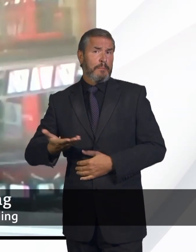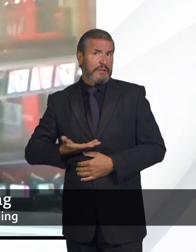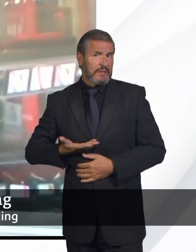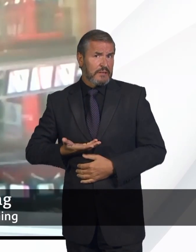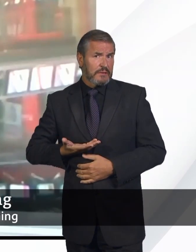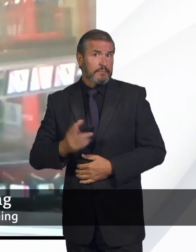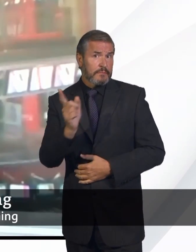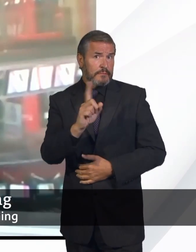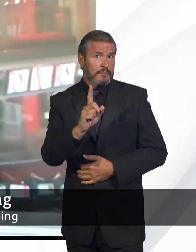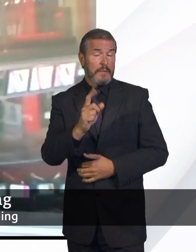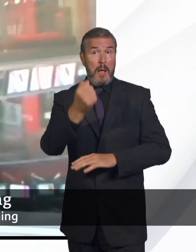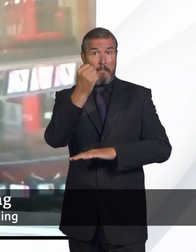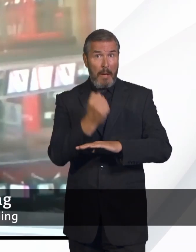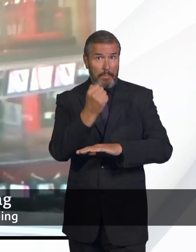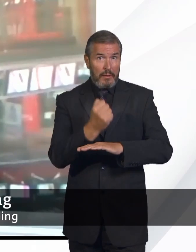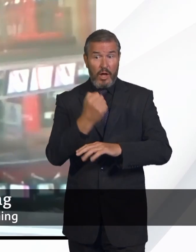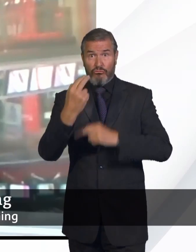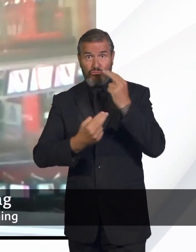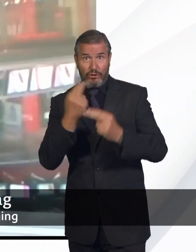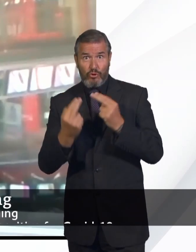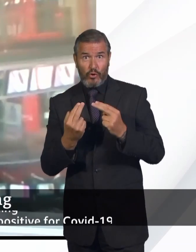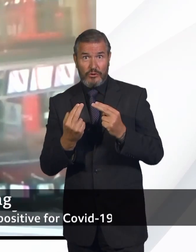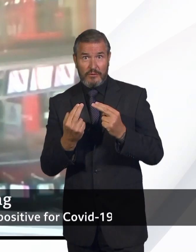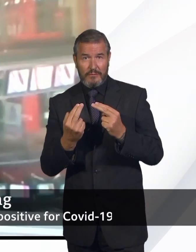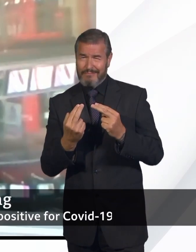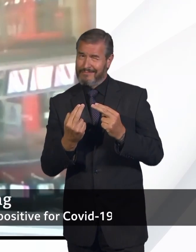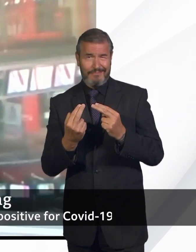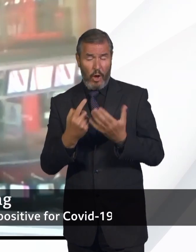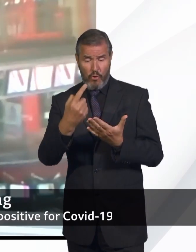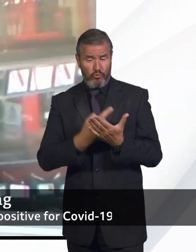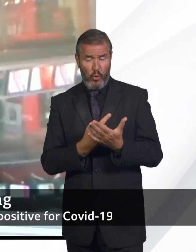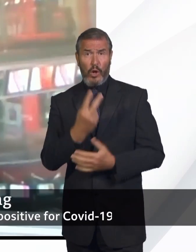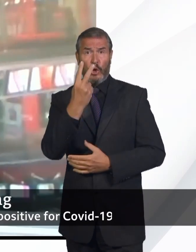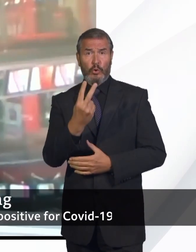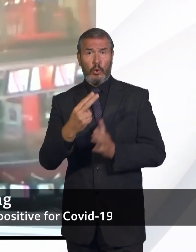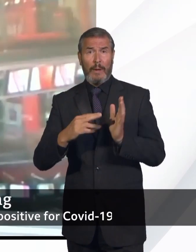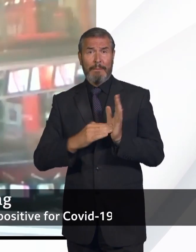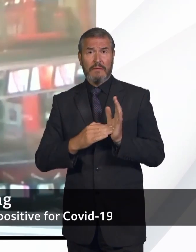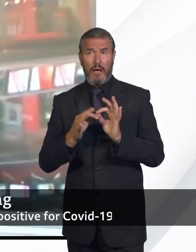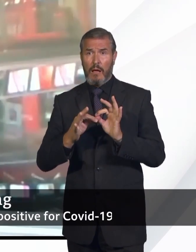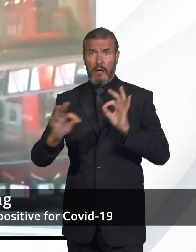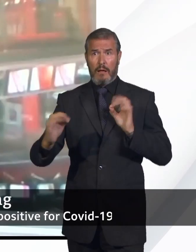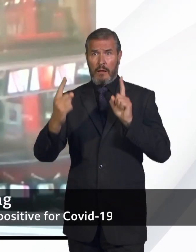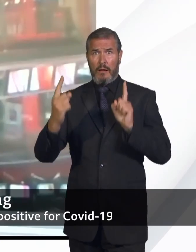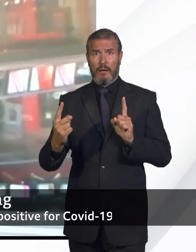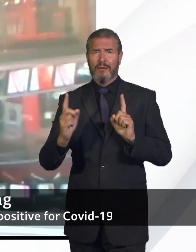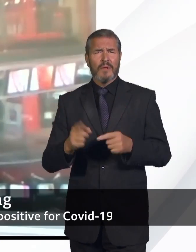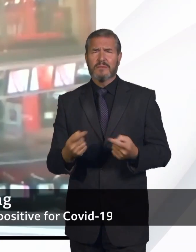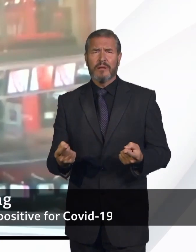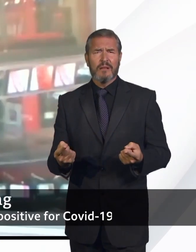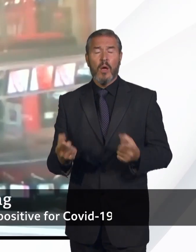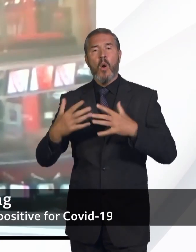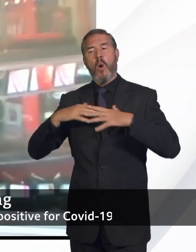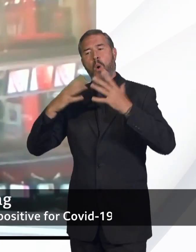and restaurants, say that the 2-metre rule means that it is impossible for them to make a profit. Now, the World Health Organization